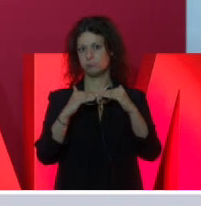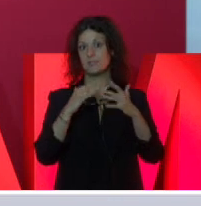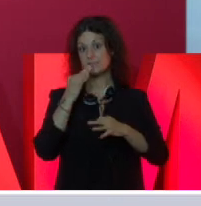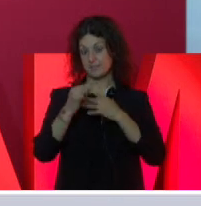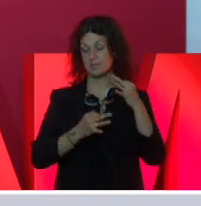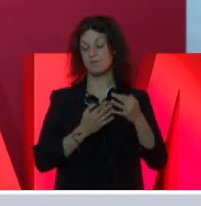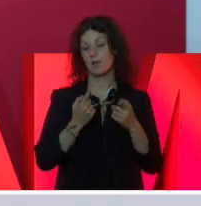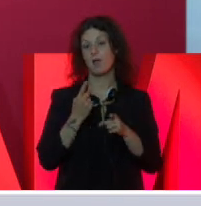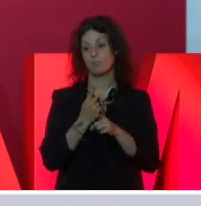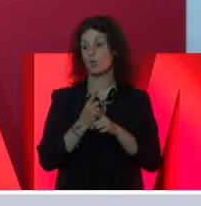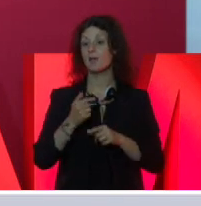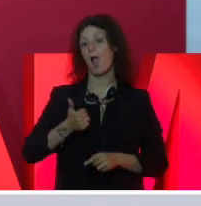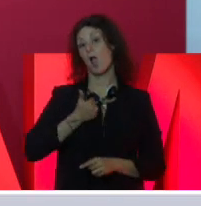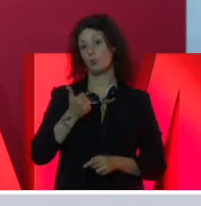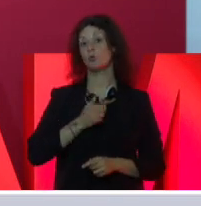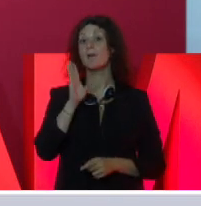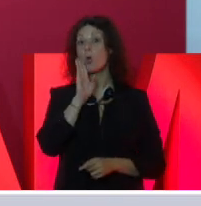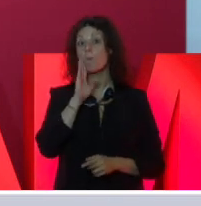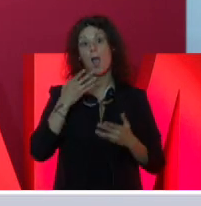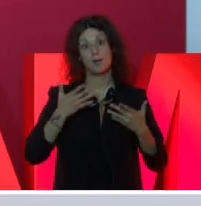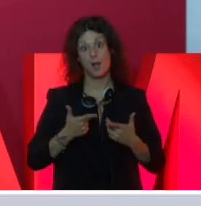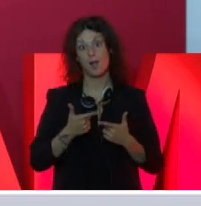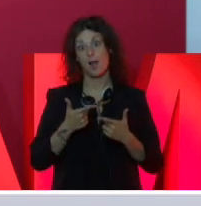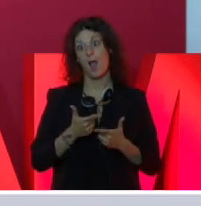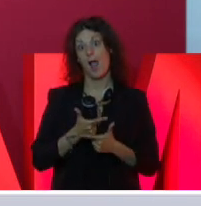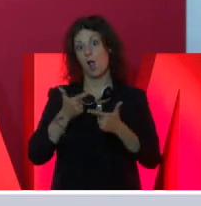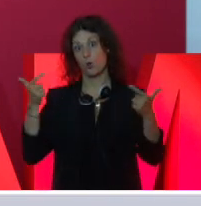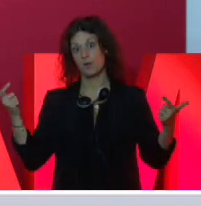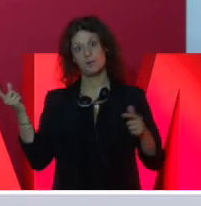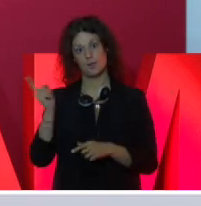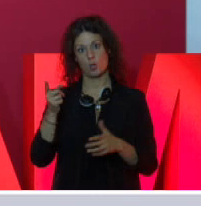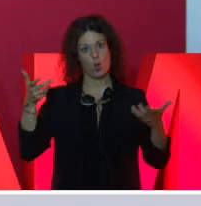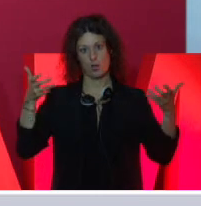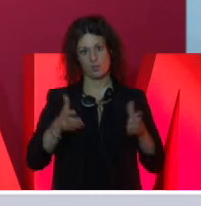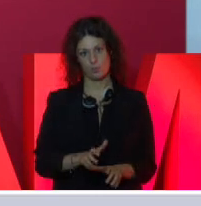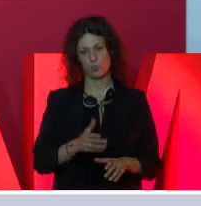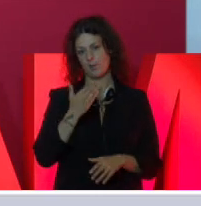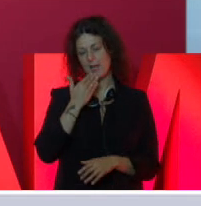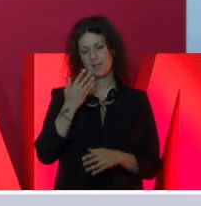expand human autonomy. We shouldn't reduce it through artificial intelligence.